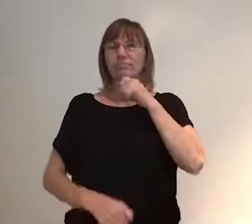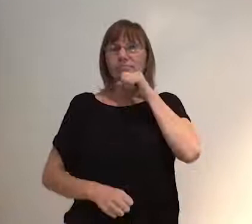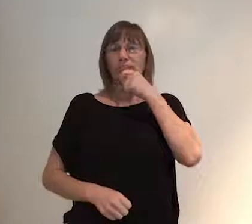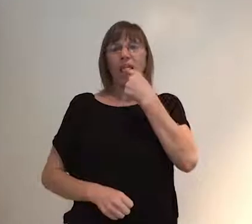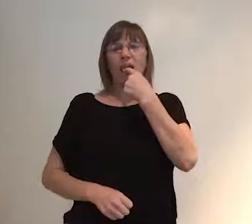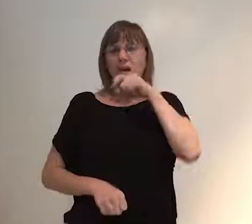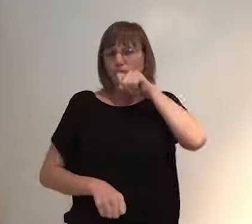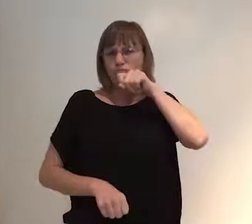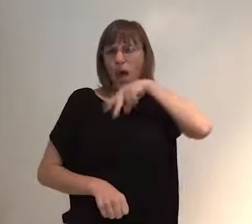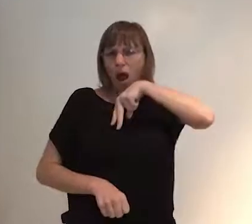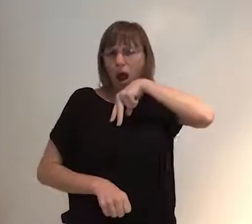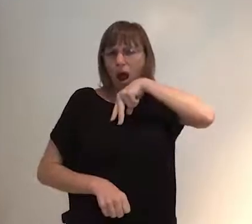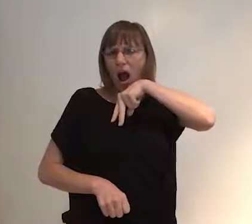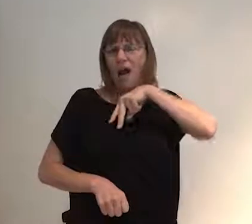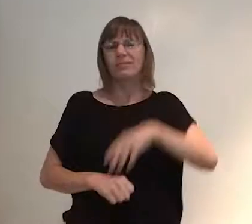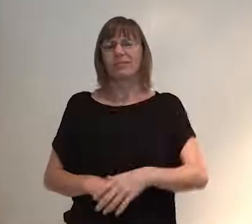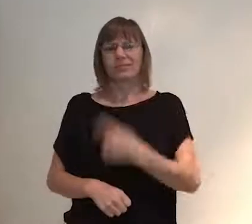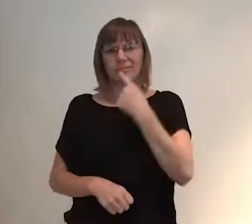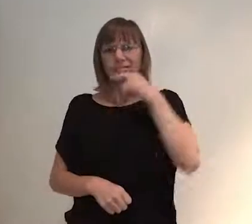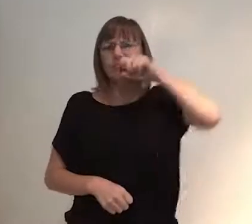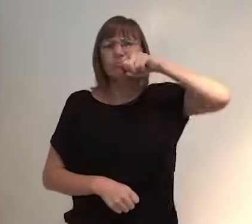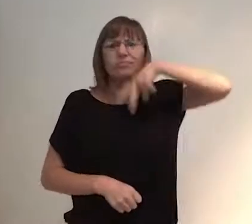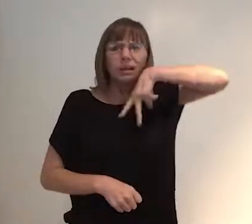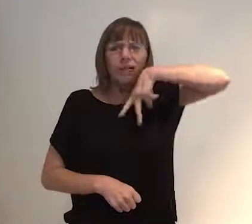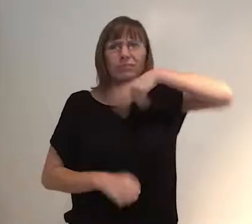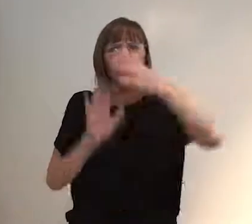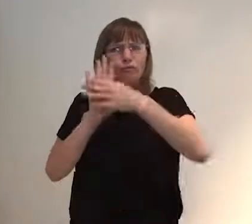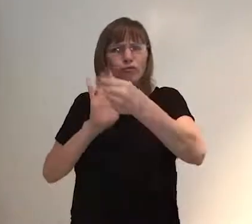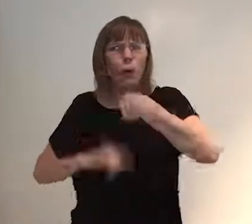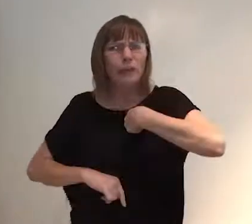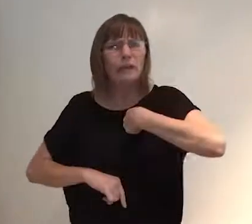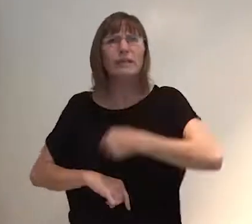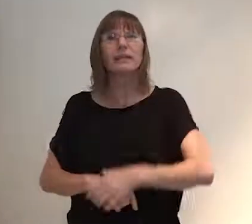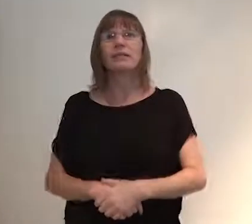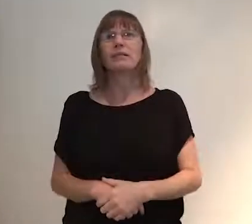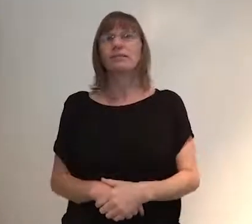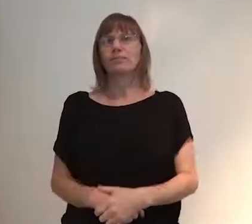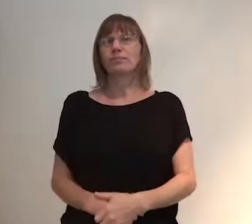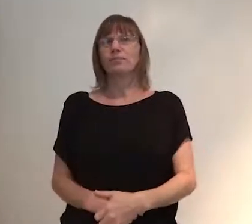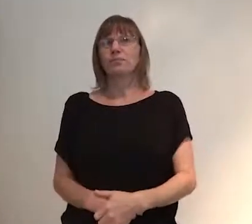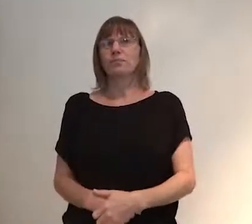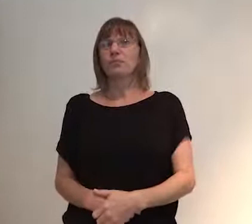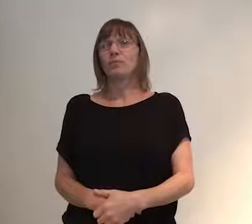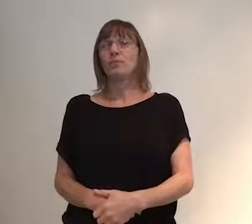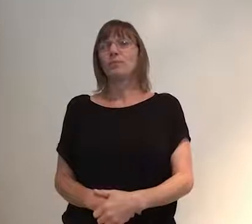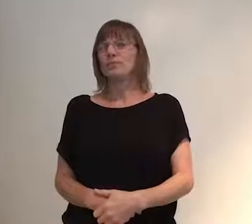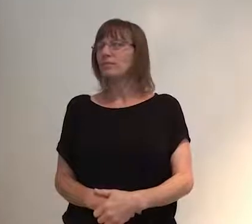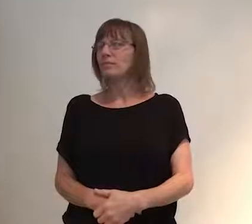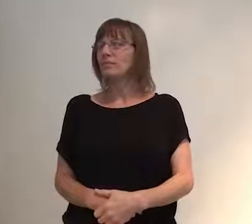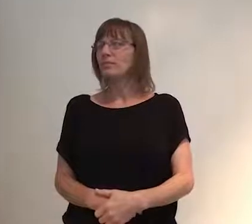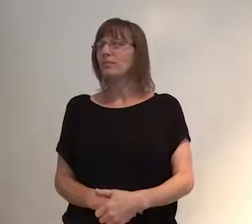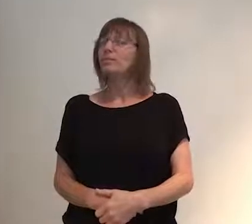extend that tongue all the way out. Take the tip of your tongue all the way down to your chin and open that